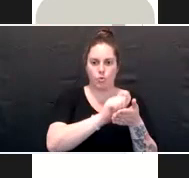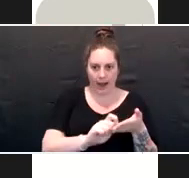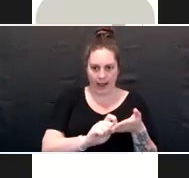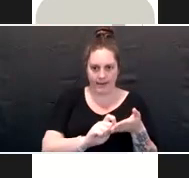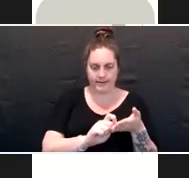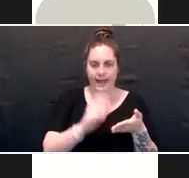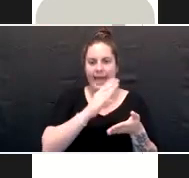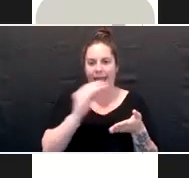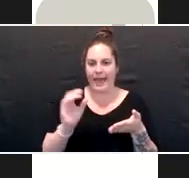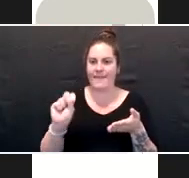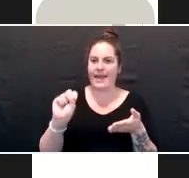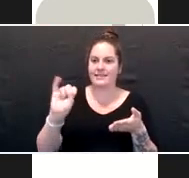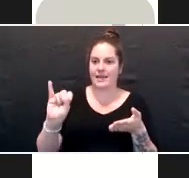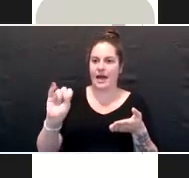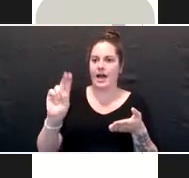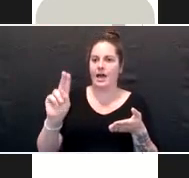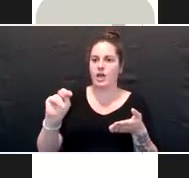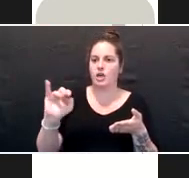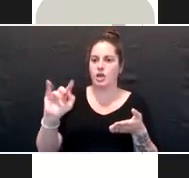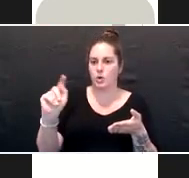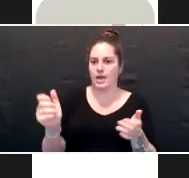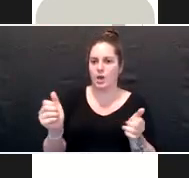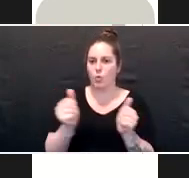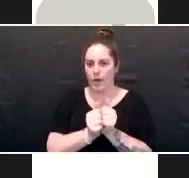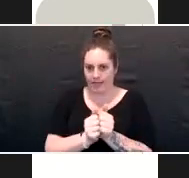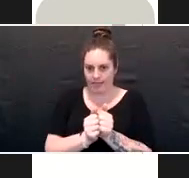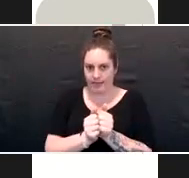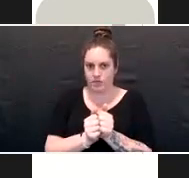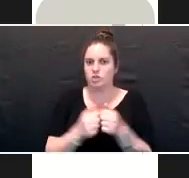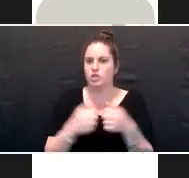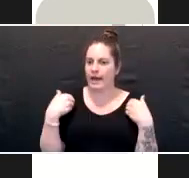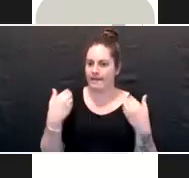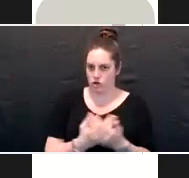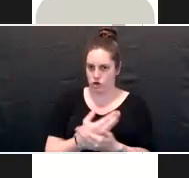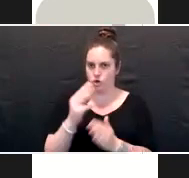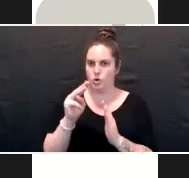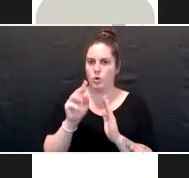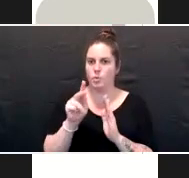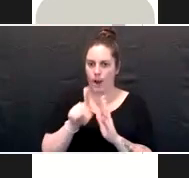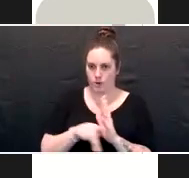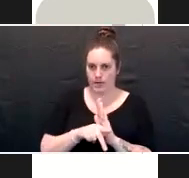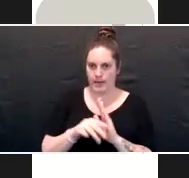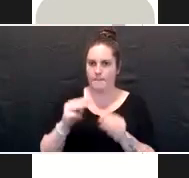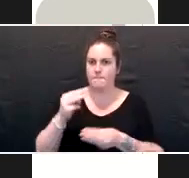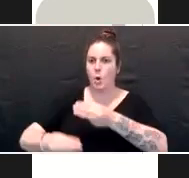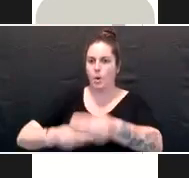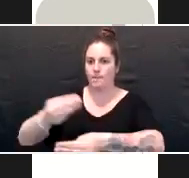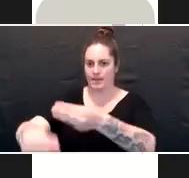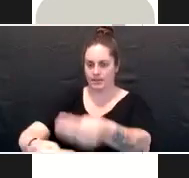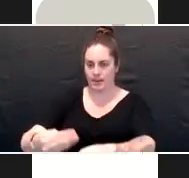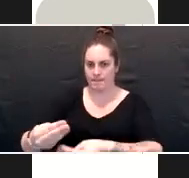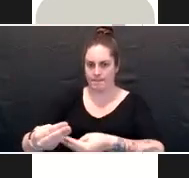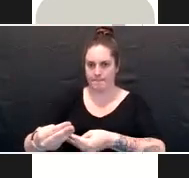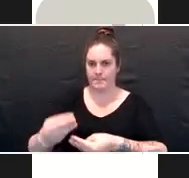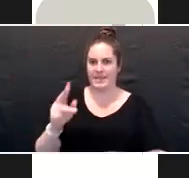down the SI unit that goes with that property. So here's a new property, momentum, and its unit is kilogram meters